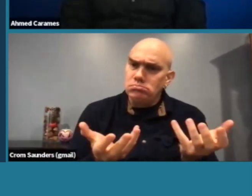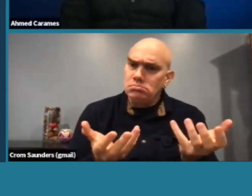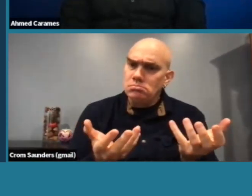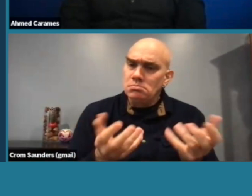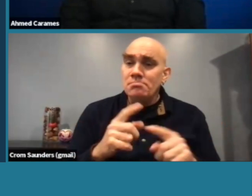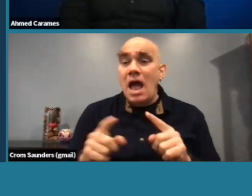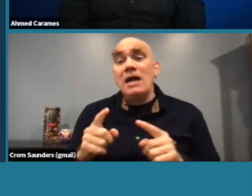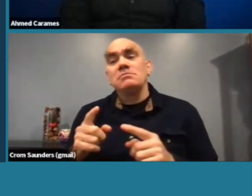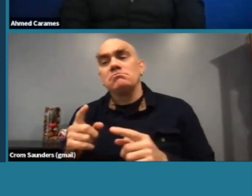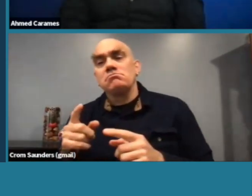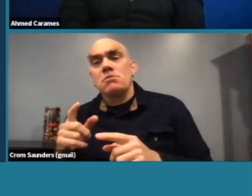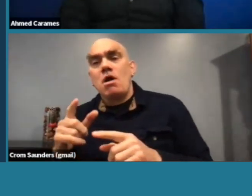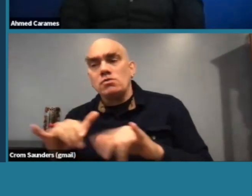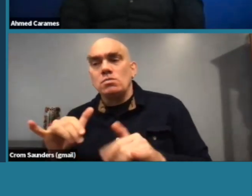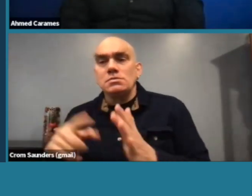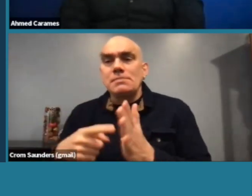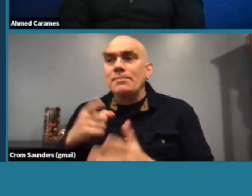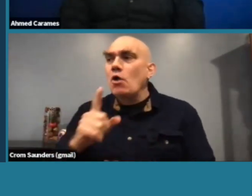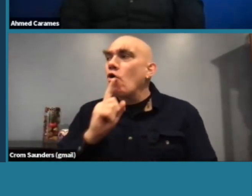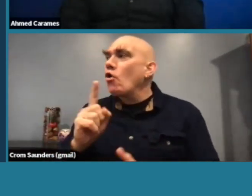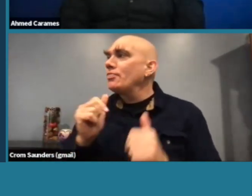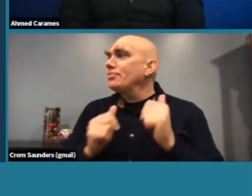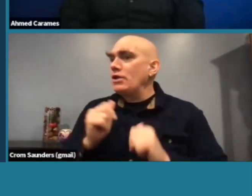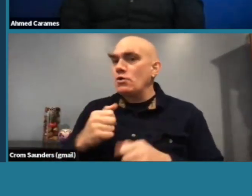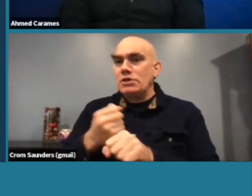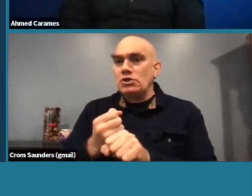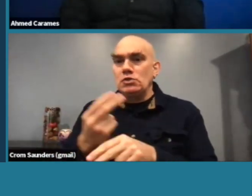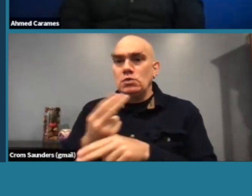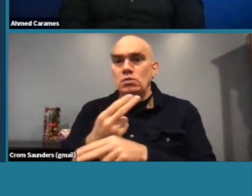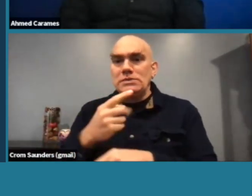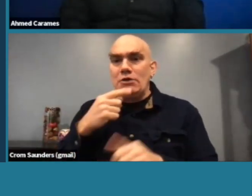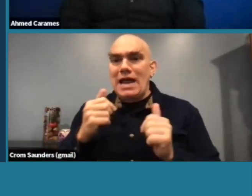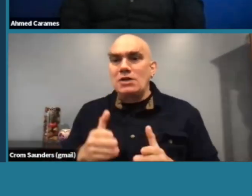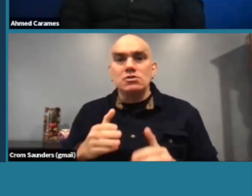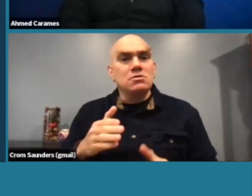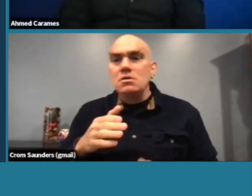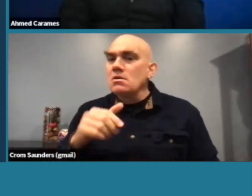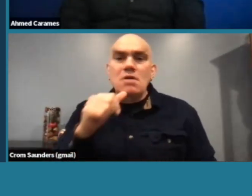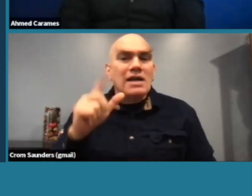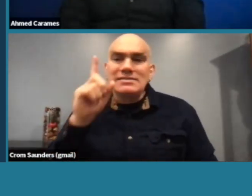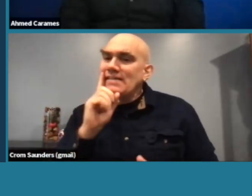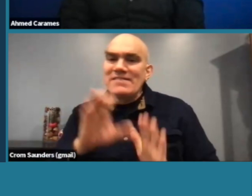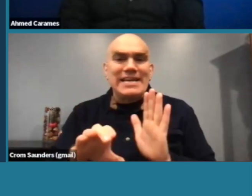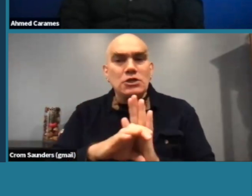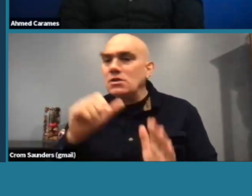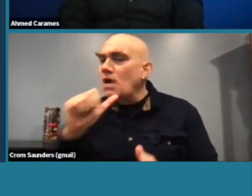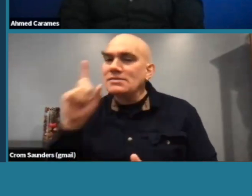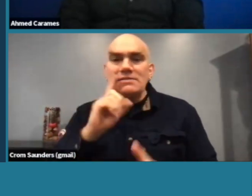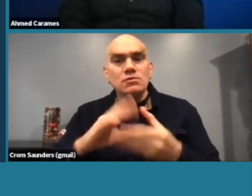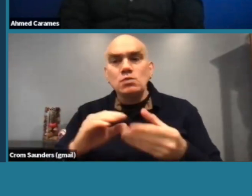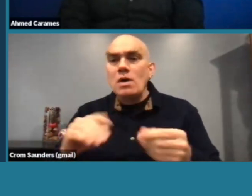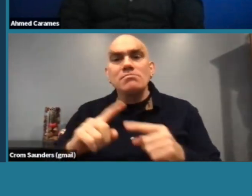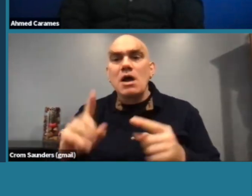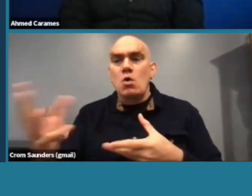maybe passable as a deaf person, we will work with the language in that aspect as well. But